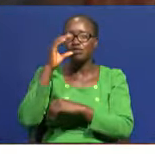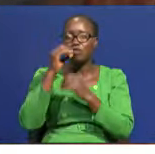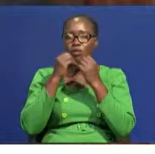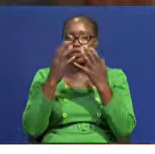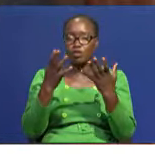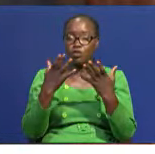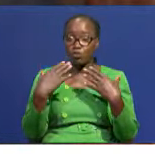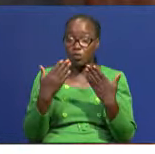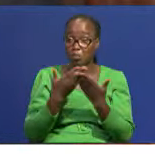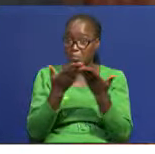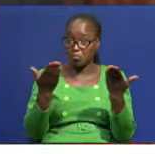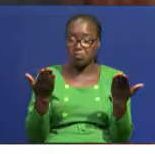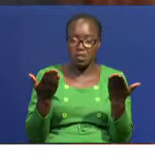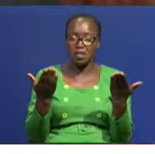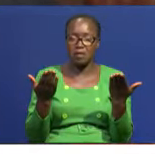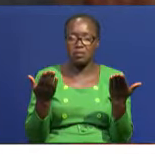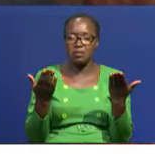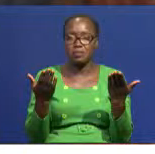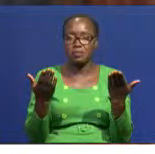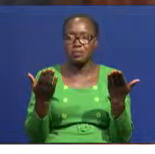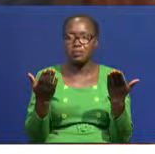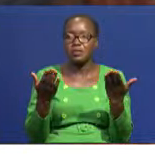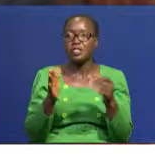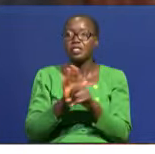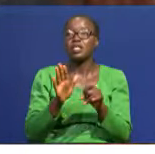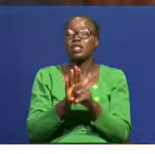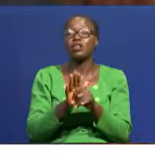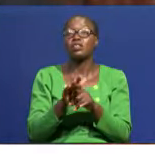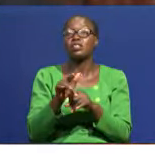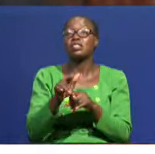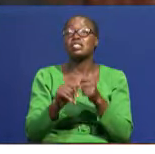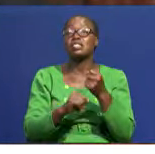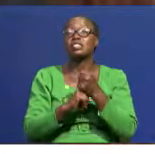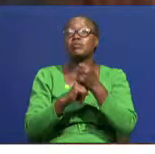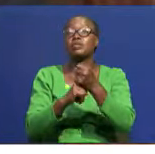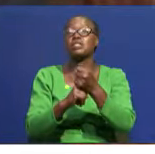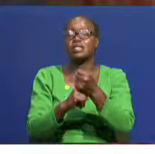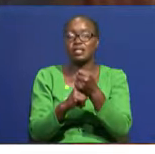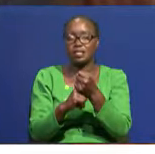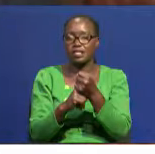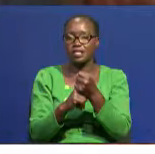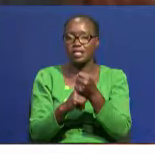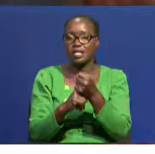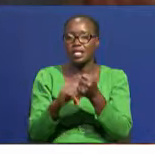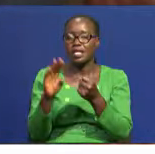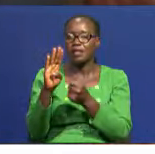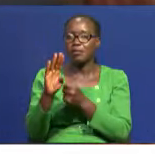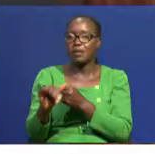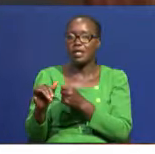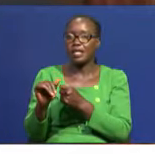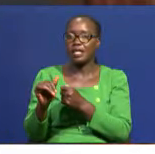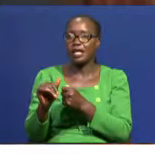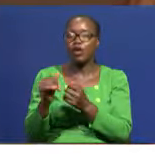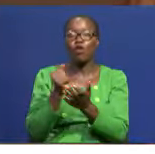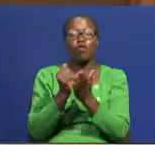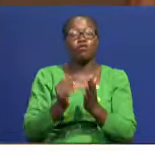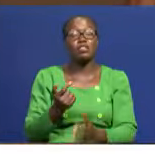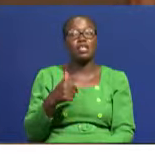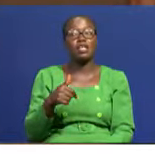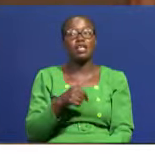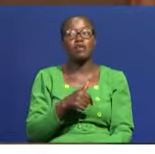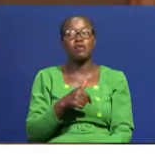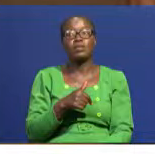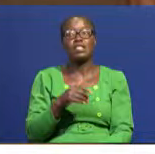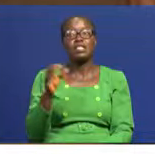out there. Now, a lot of this is facilitated by our officers. We